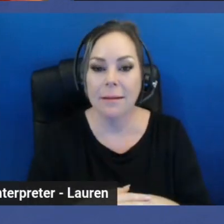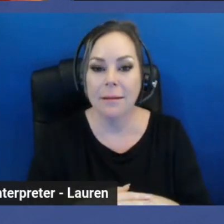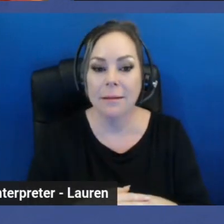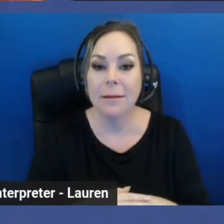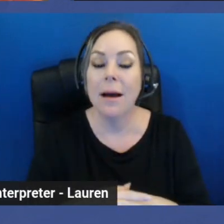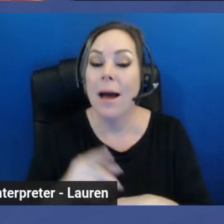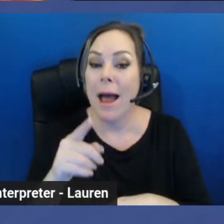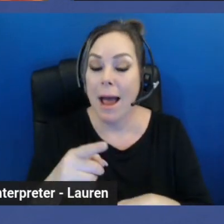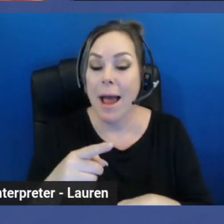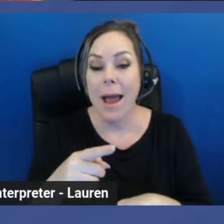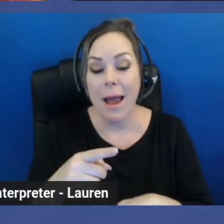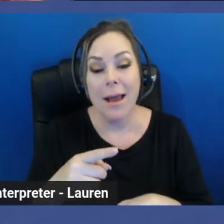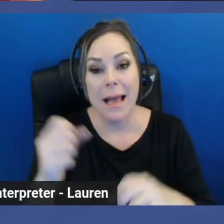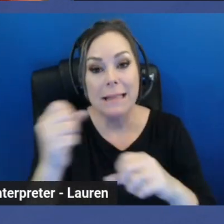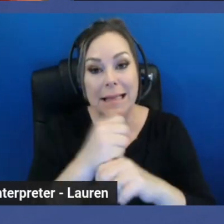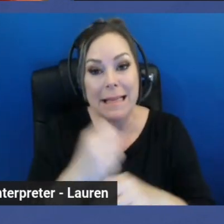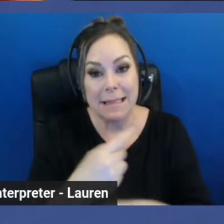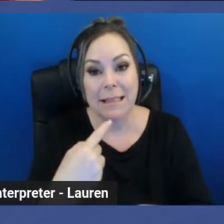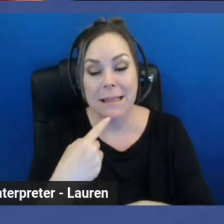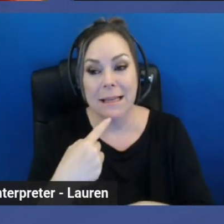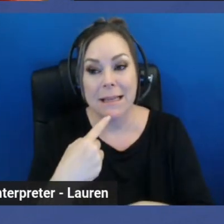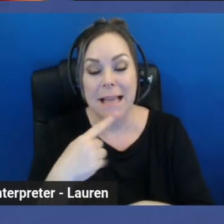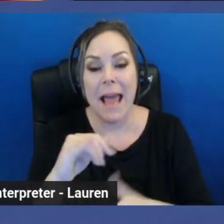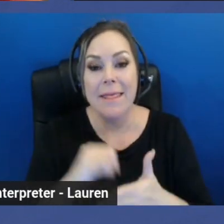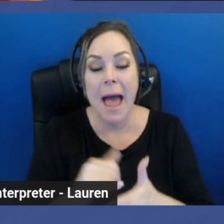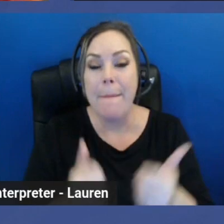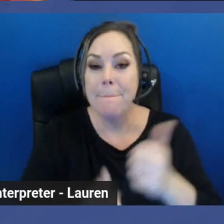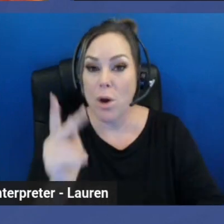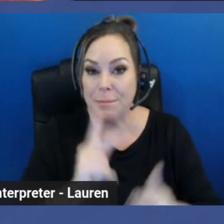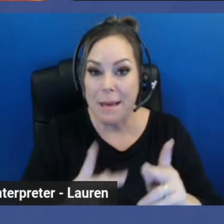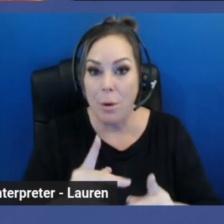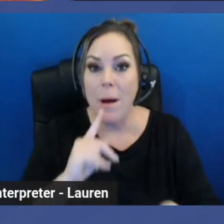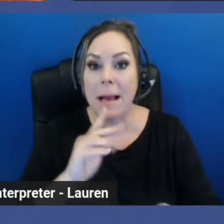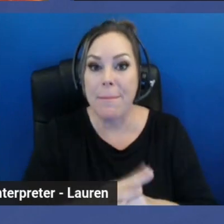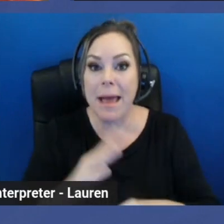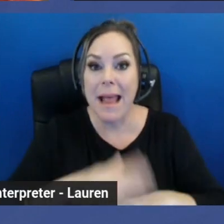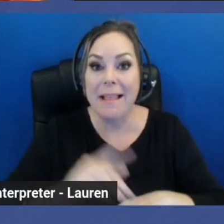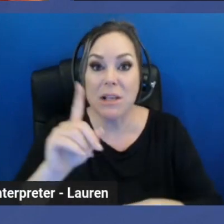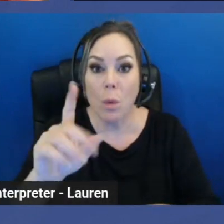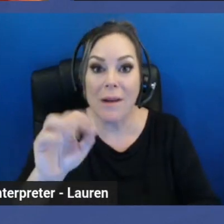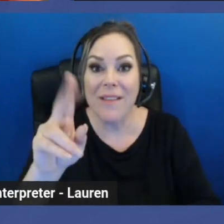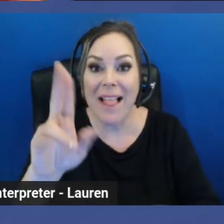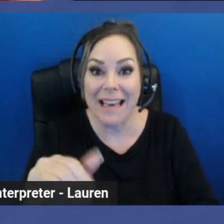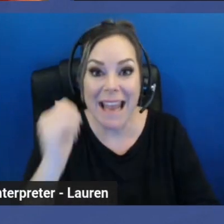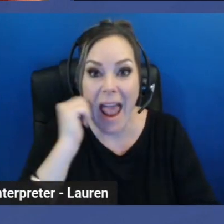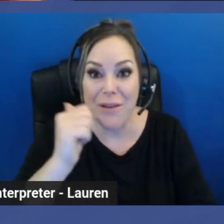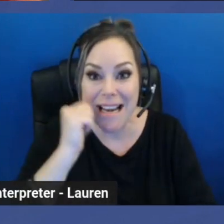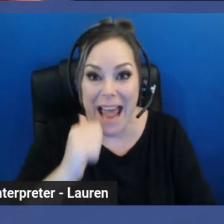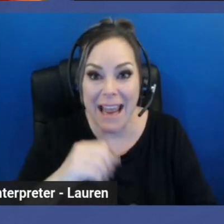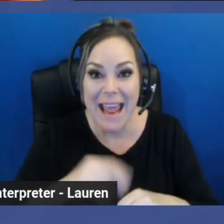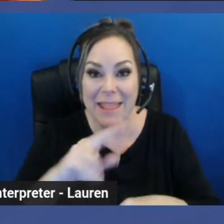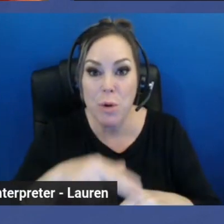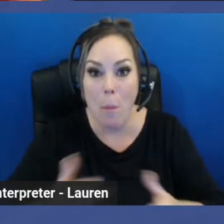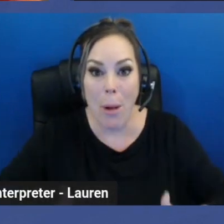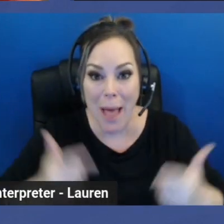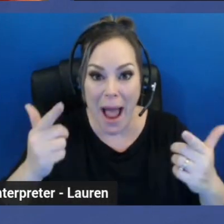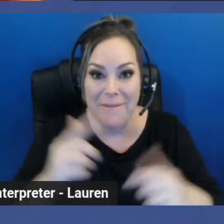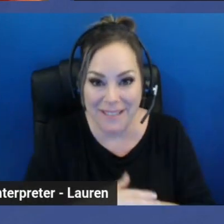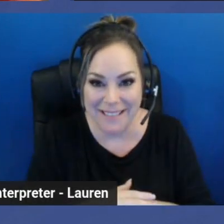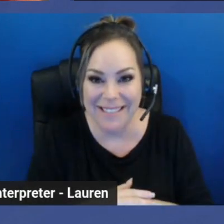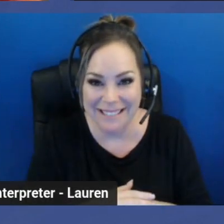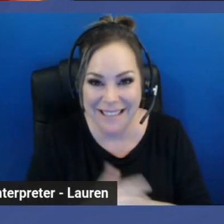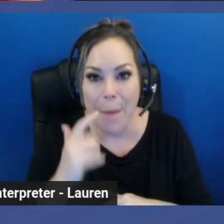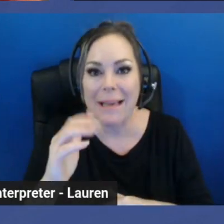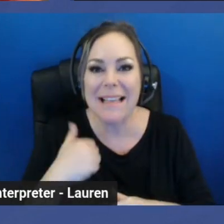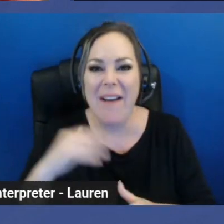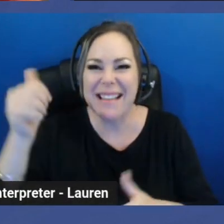federal felony every day going about their normal lives, given the tens of thousands of laws and regulations that are already on the